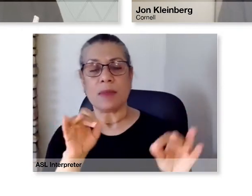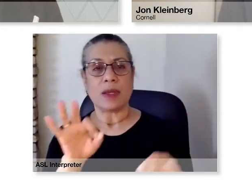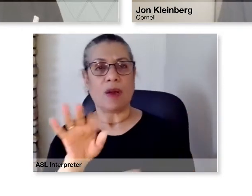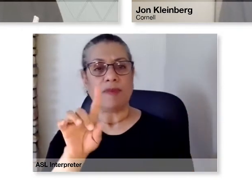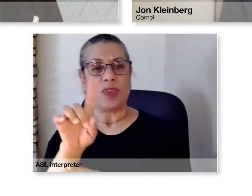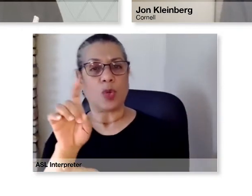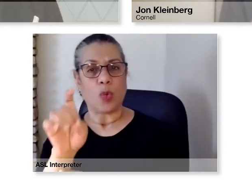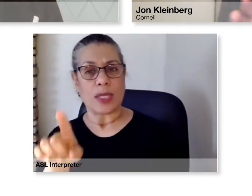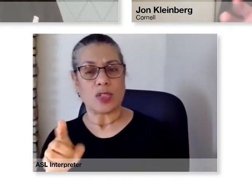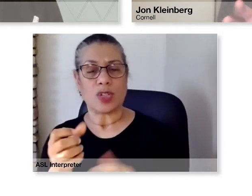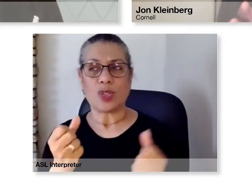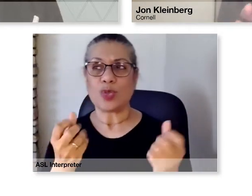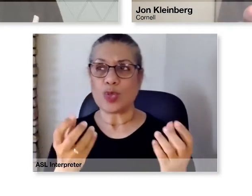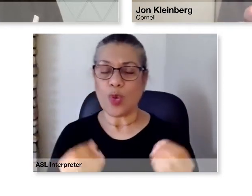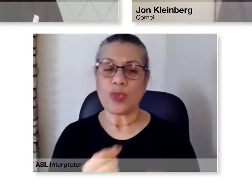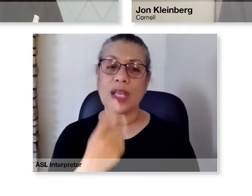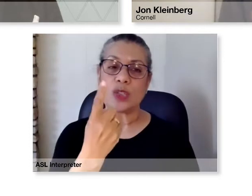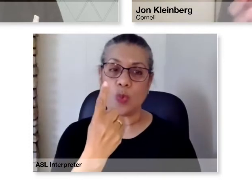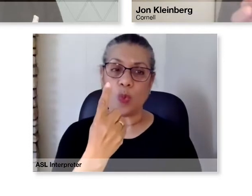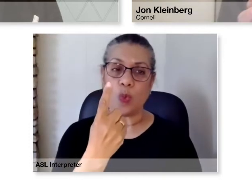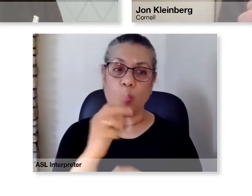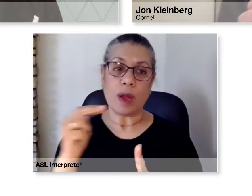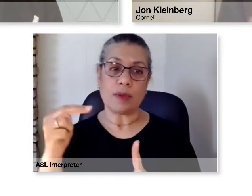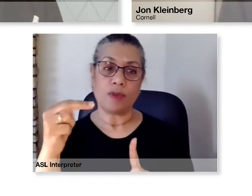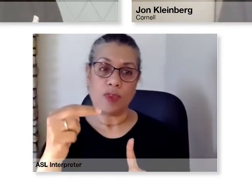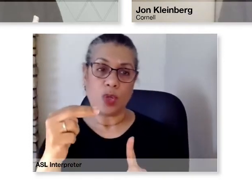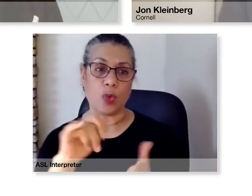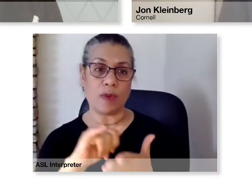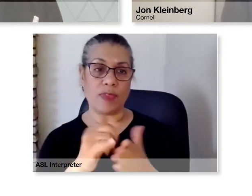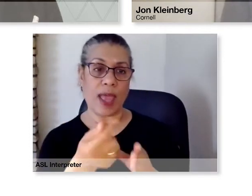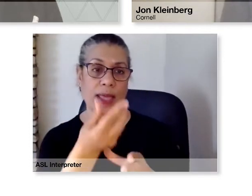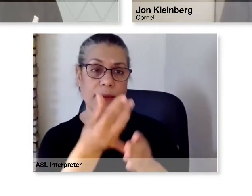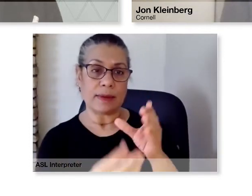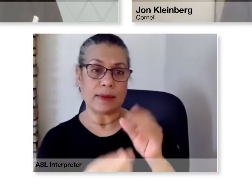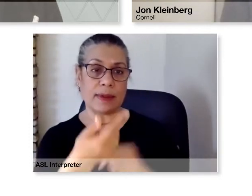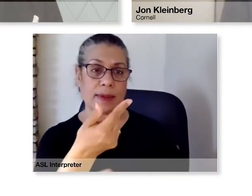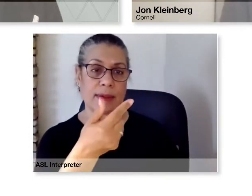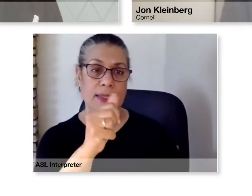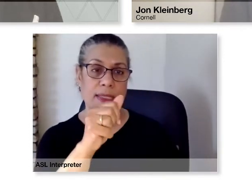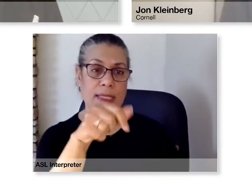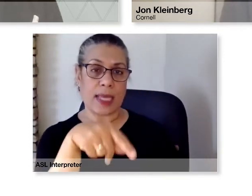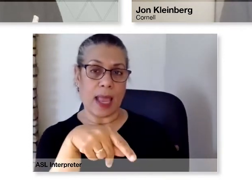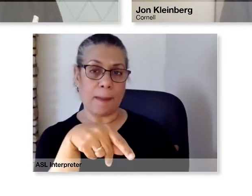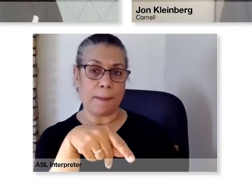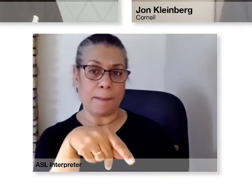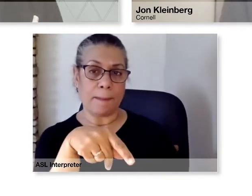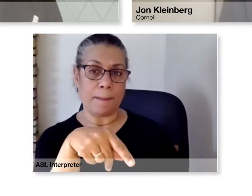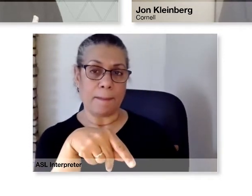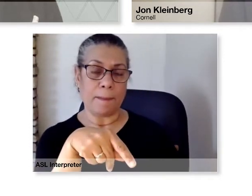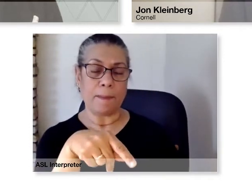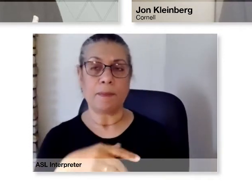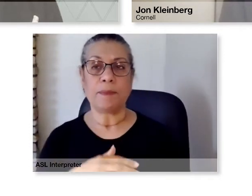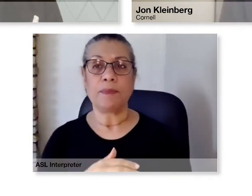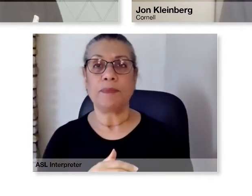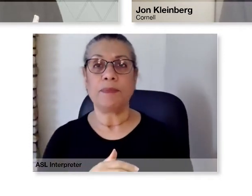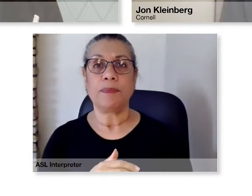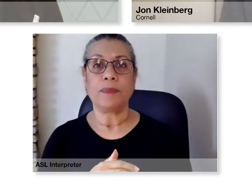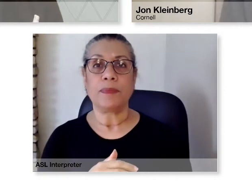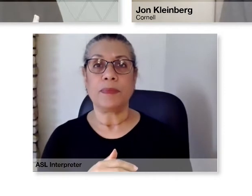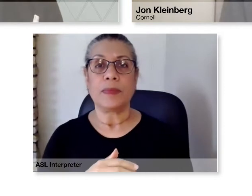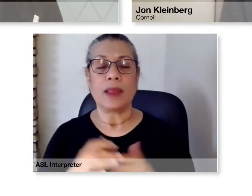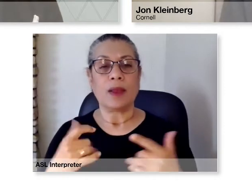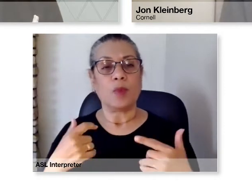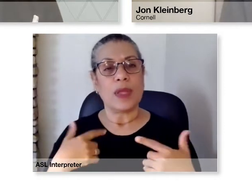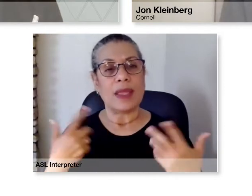so I think that's one dimension of the gap, that I think I think that we're all thinking about, that there's been this territory